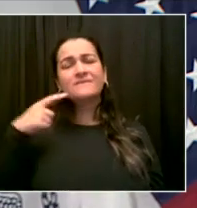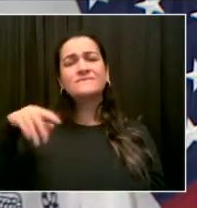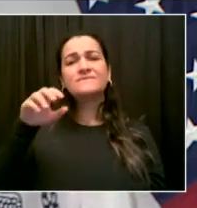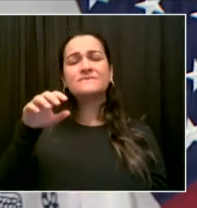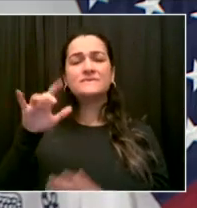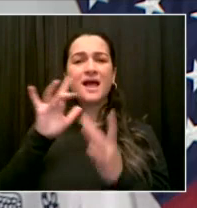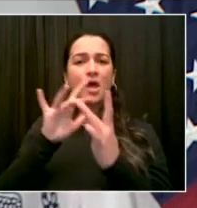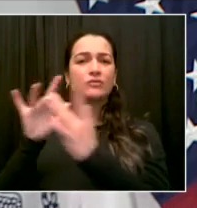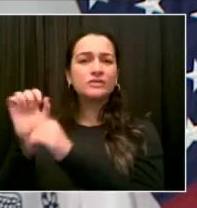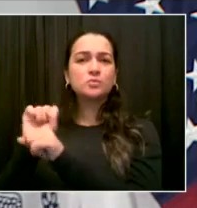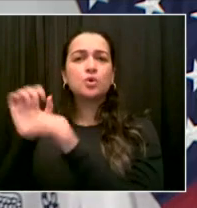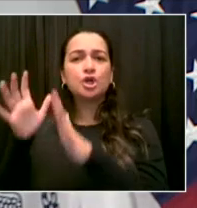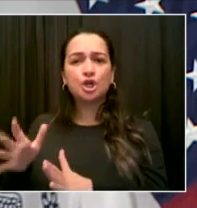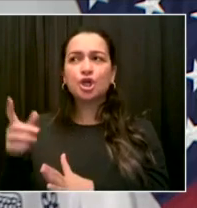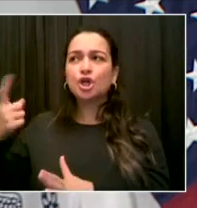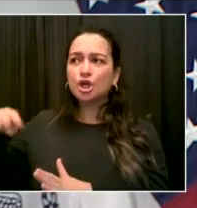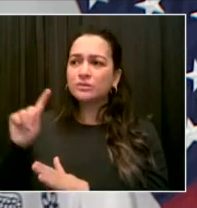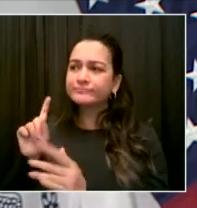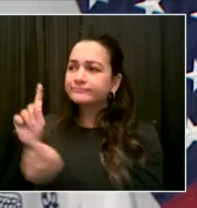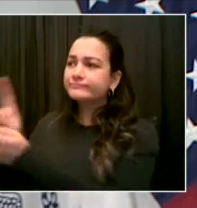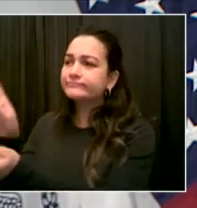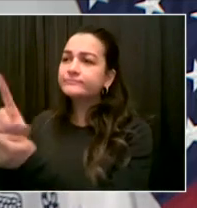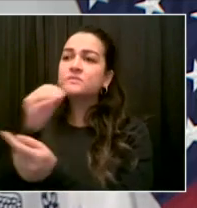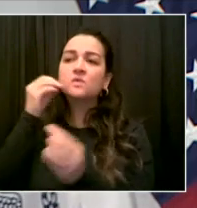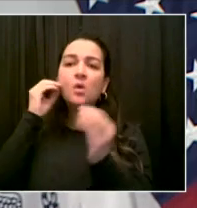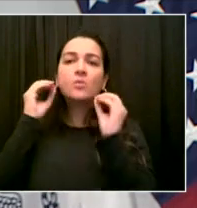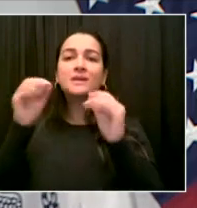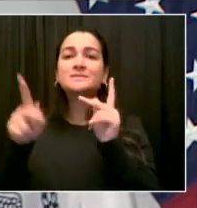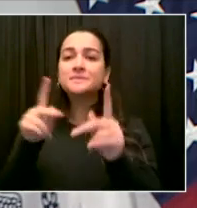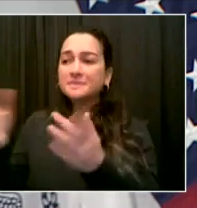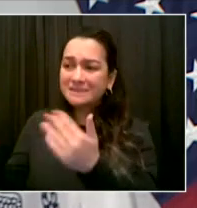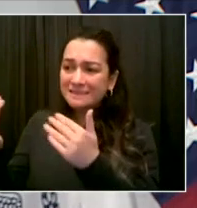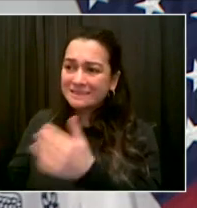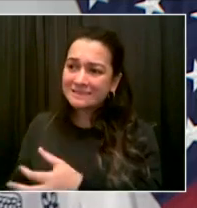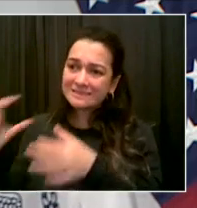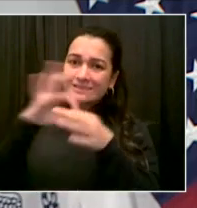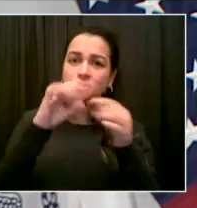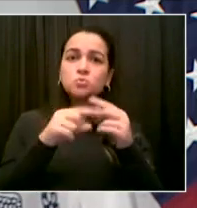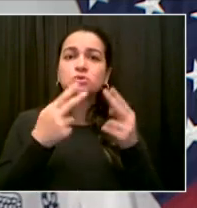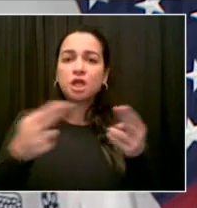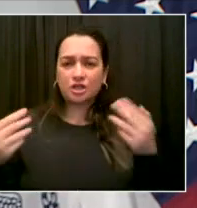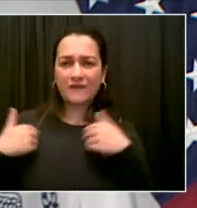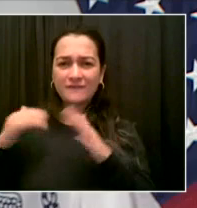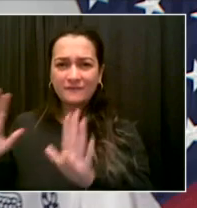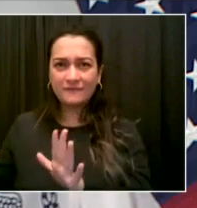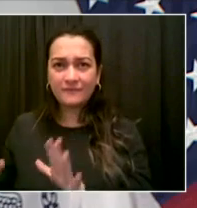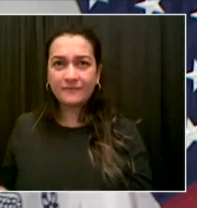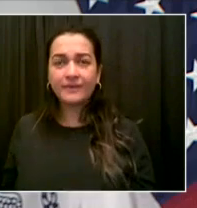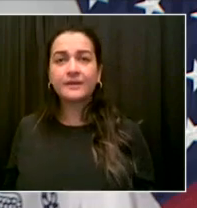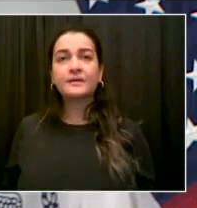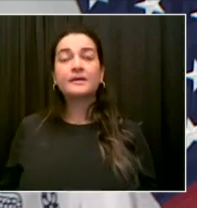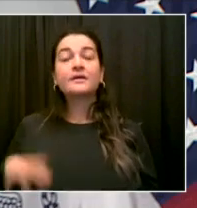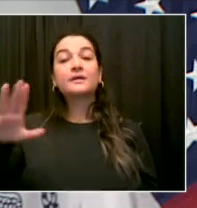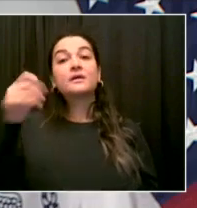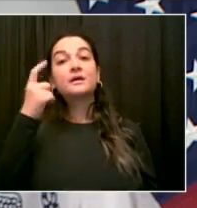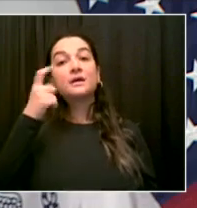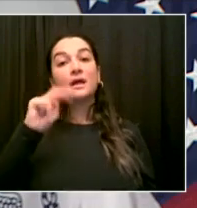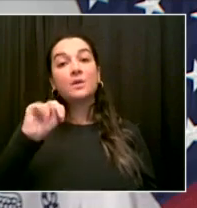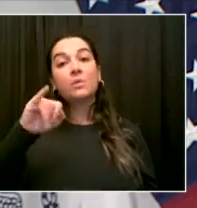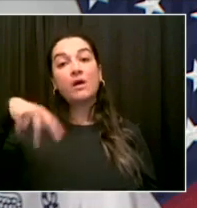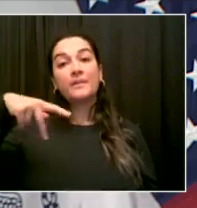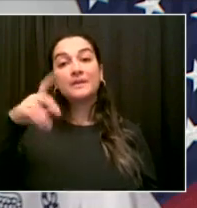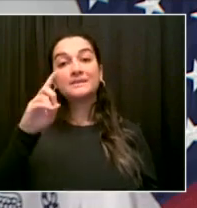shelter. NYPD presence remains strong. Again, overall crime in the subway has gone